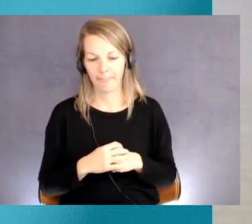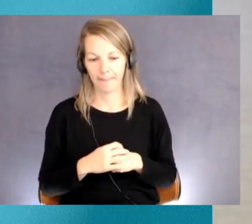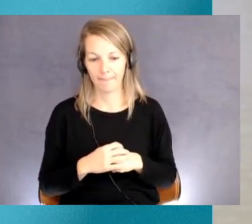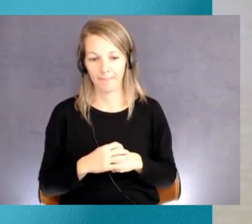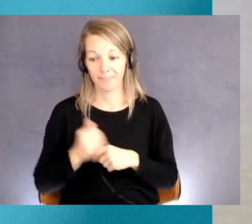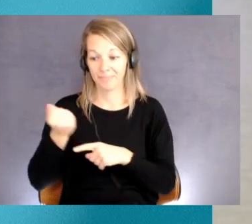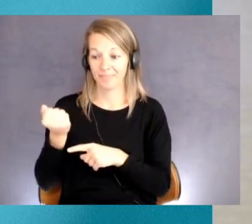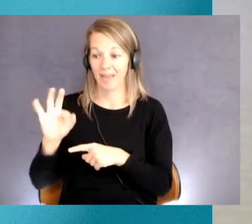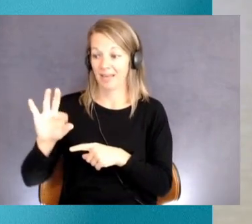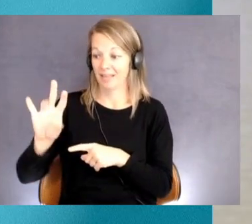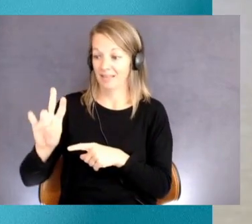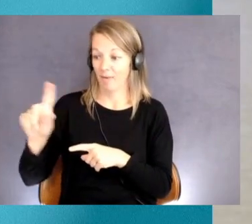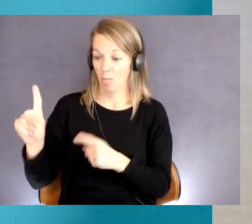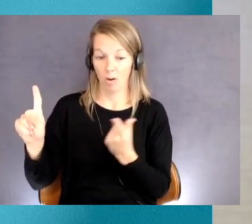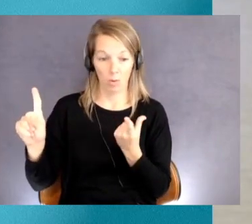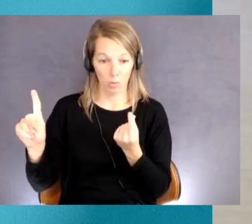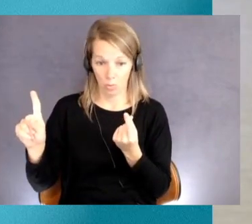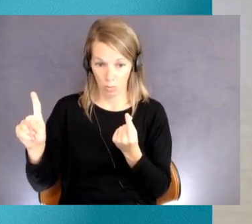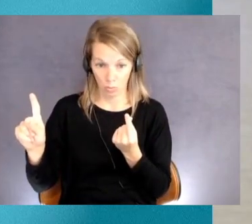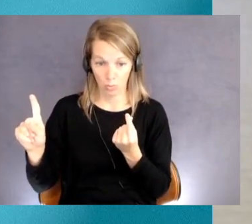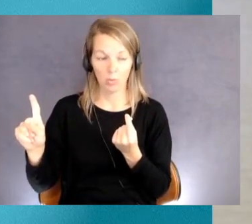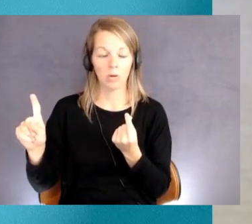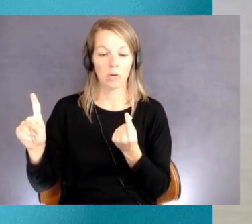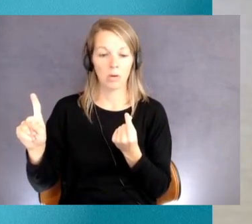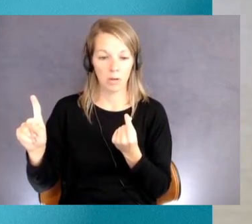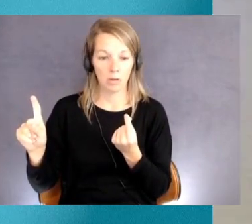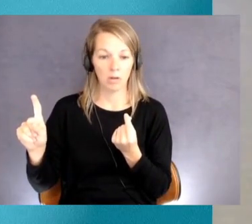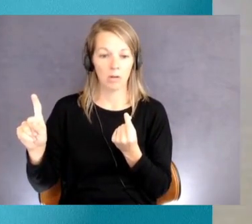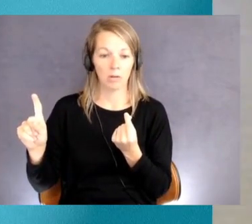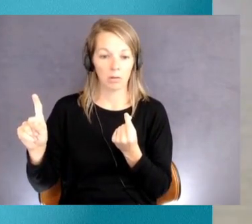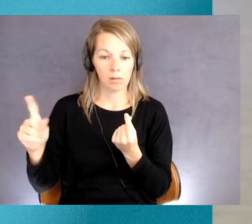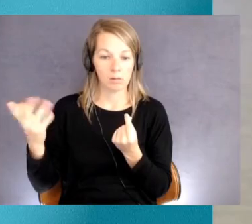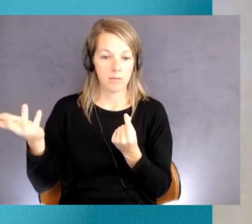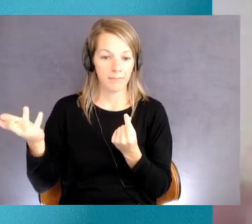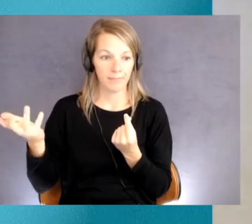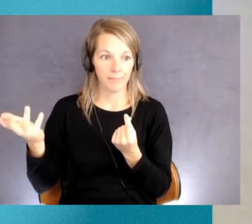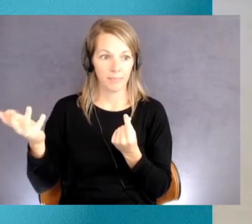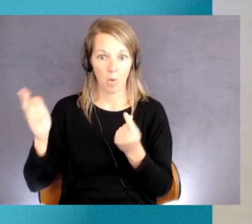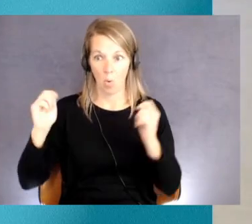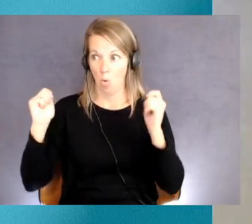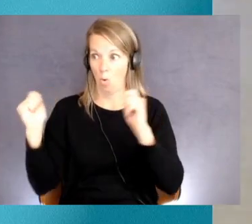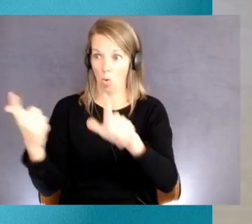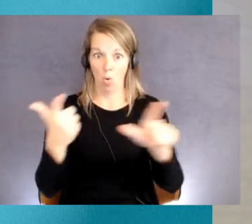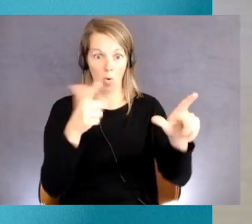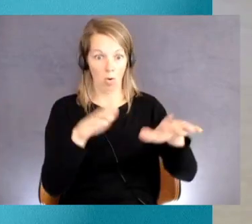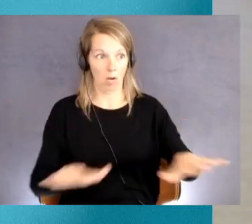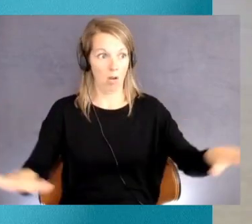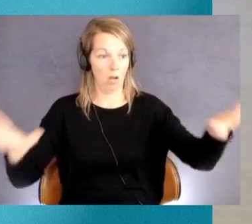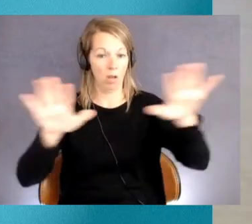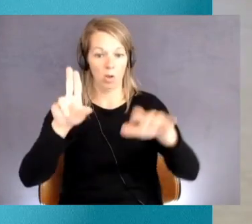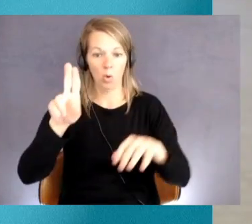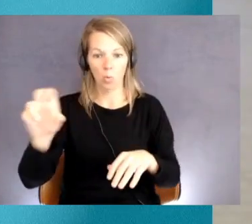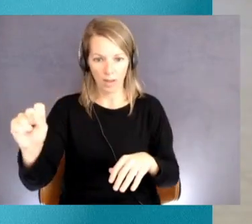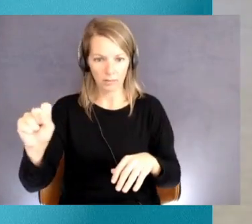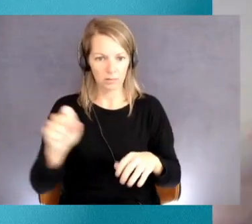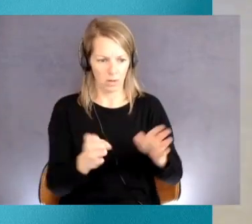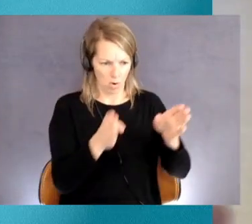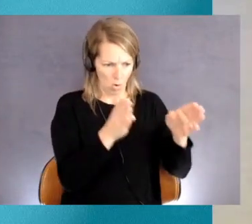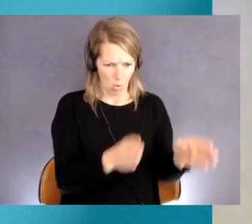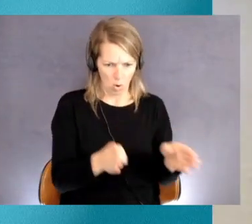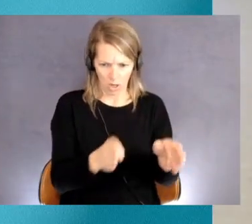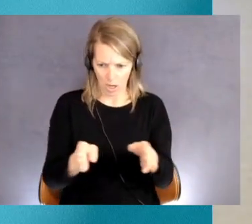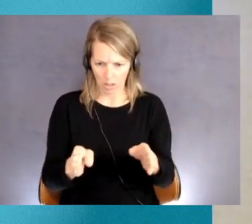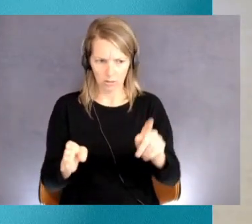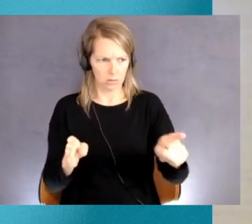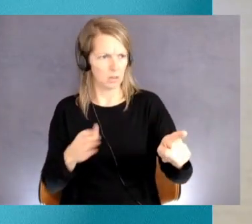1971, the big idea was to actually have all of us throughout the country organize ourselves in a way where we took our best